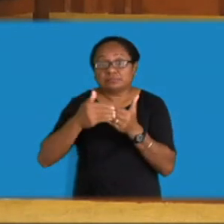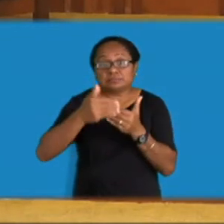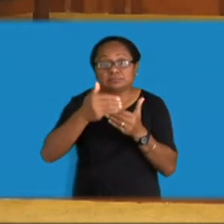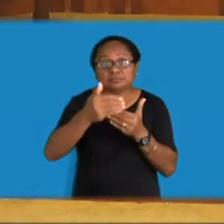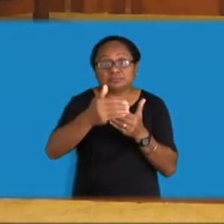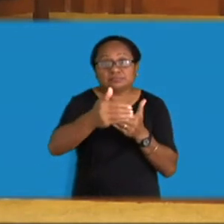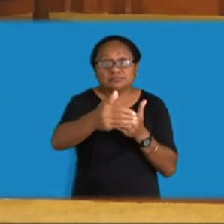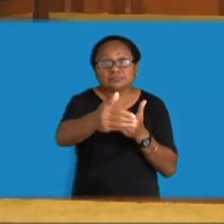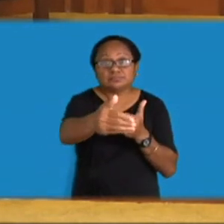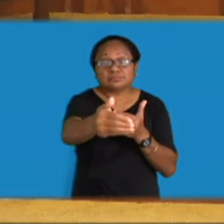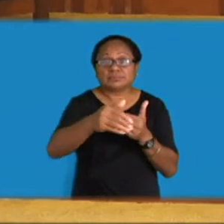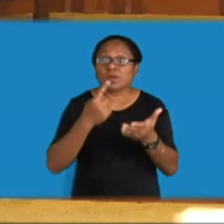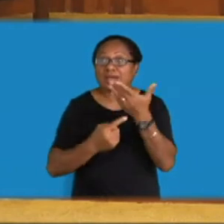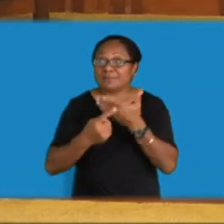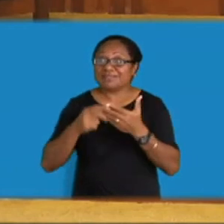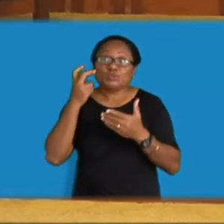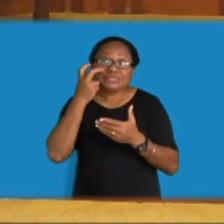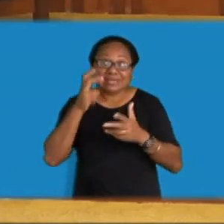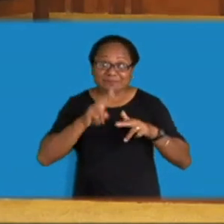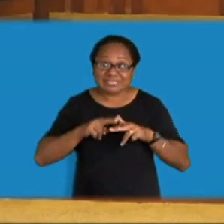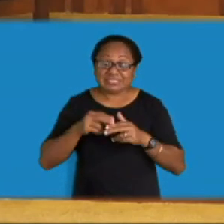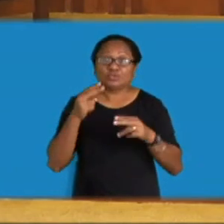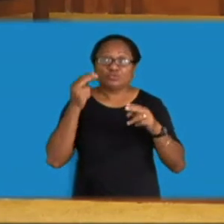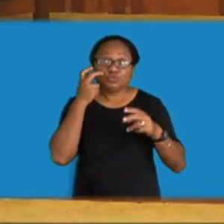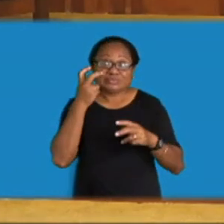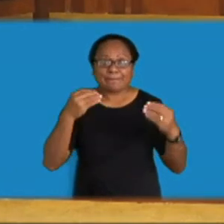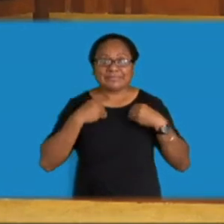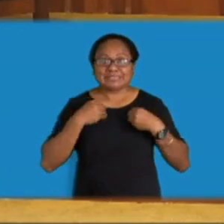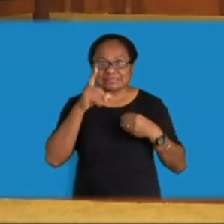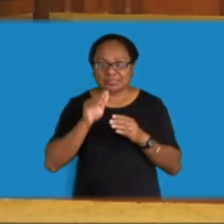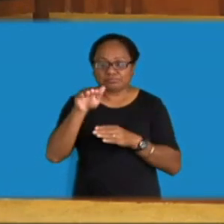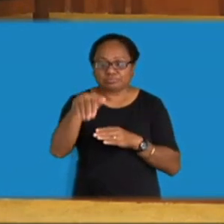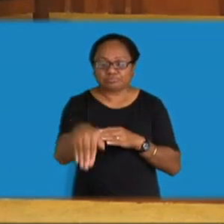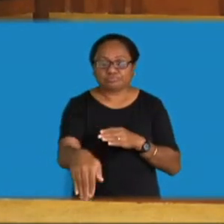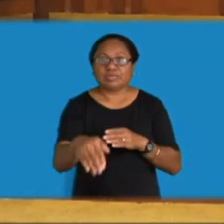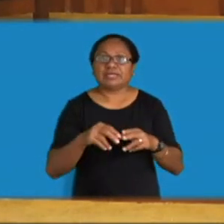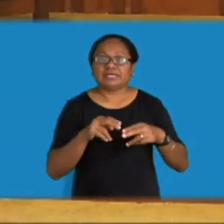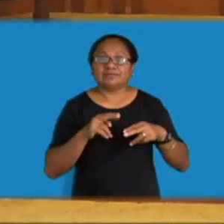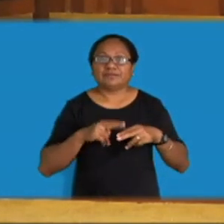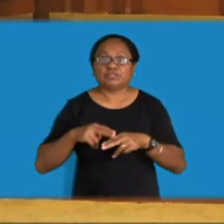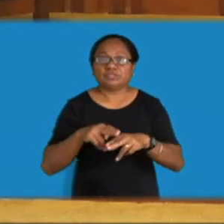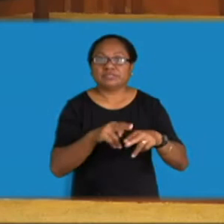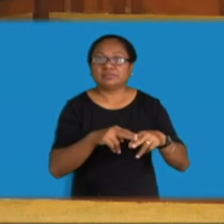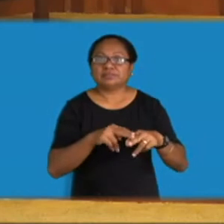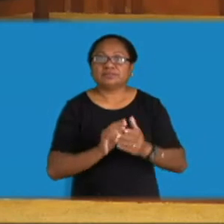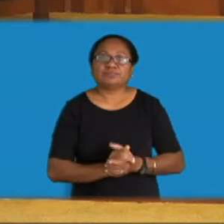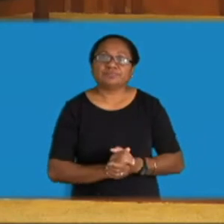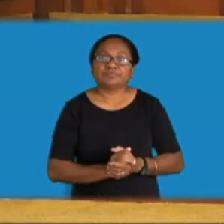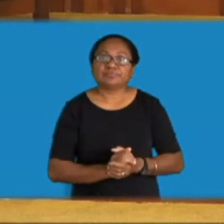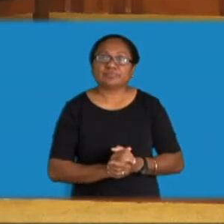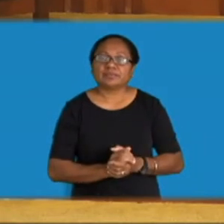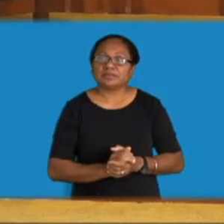could actually decrease. I just also want to make this point on